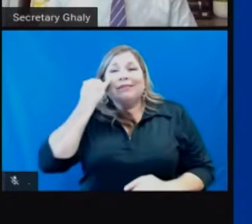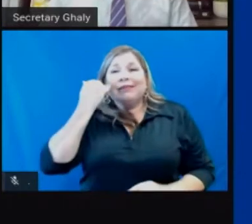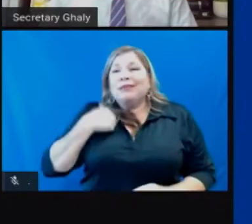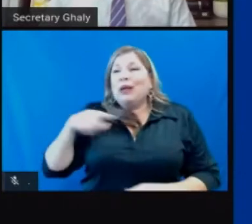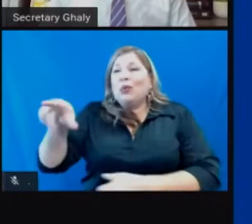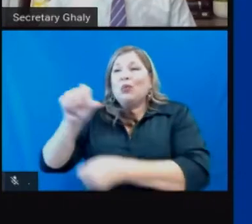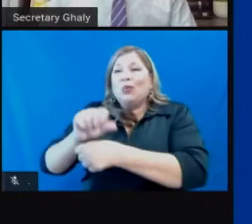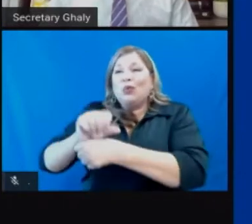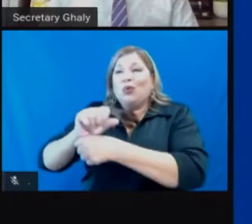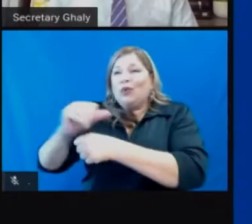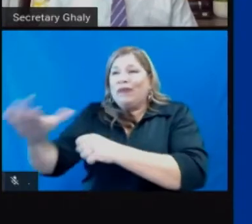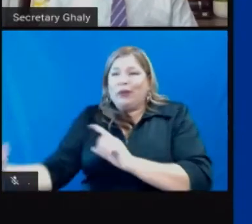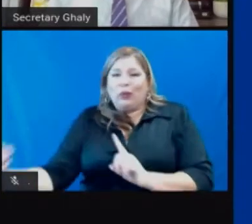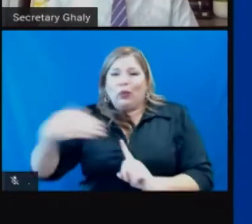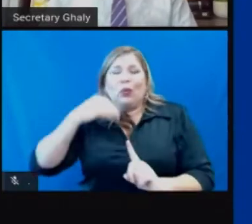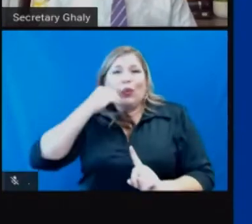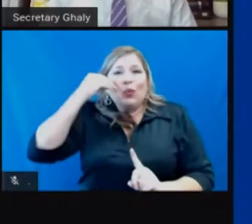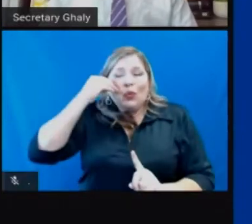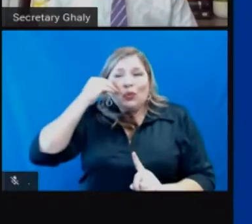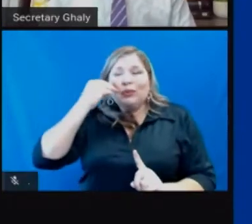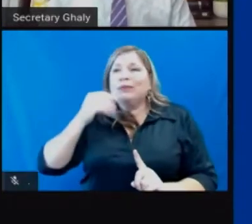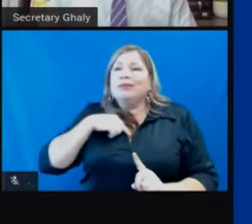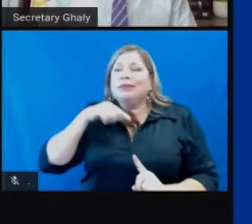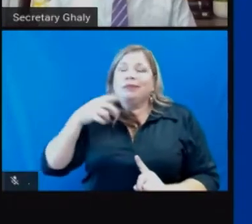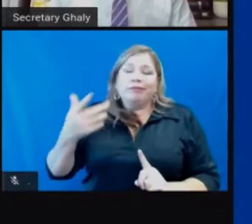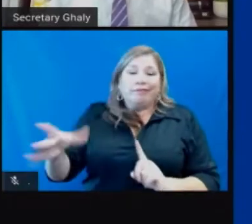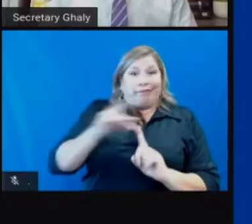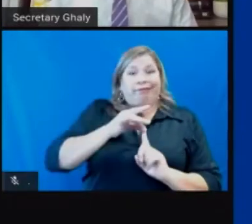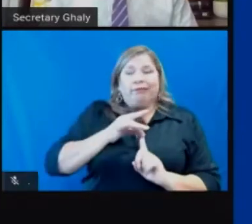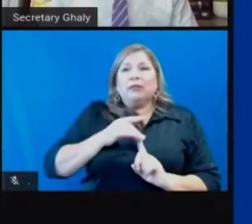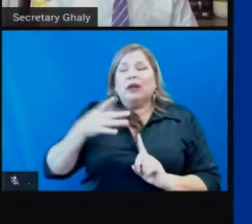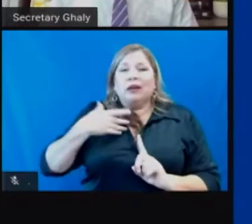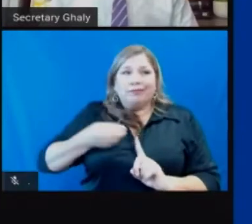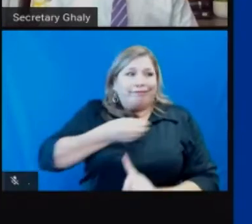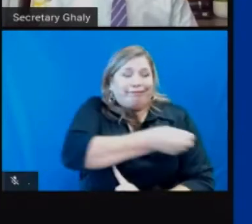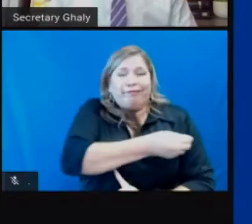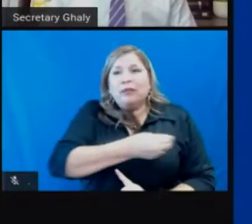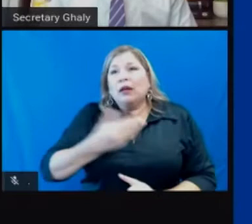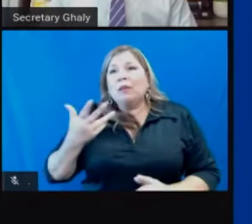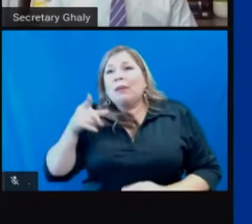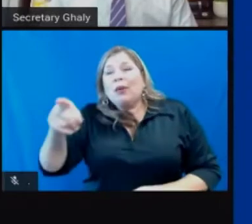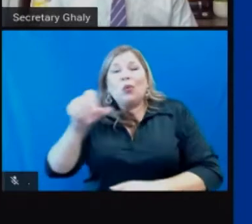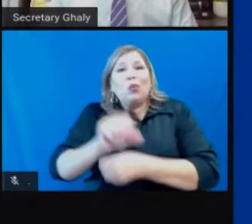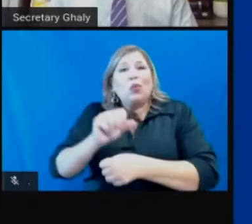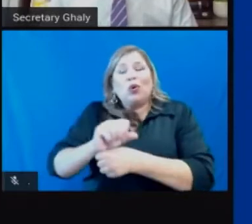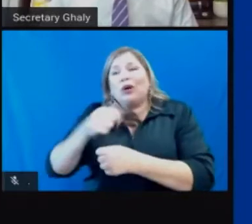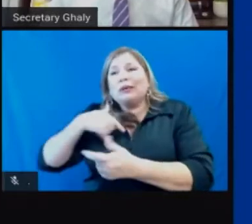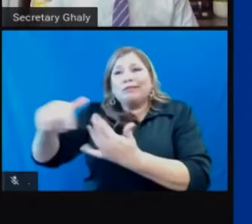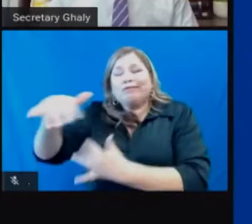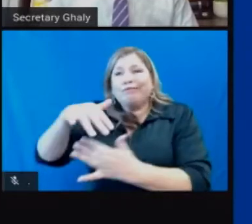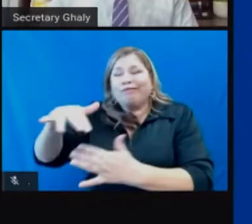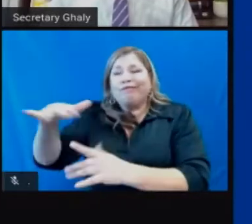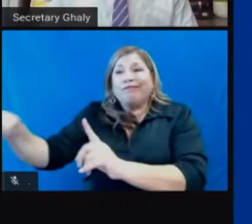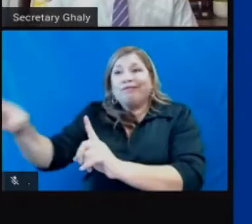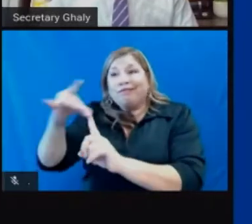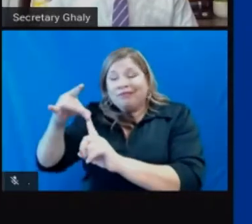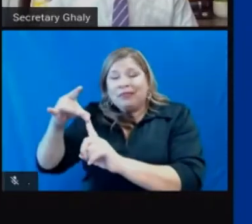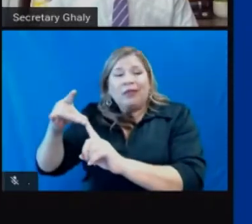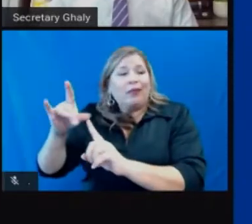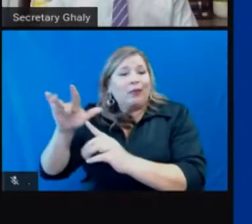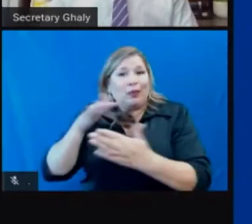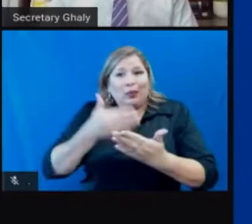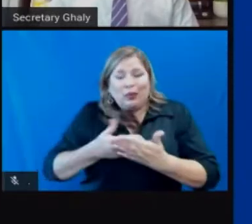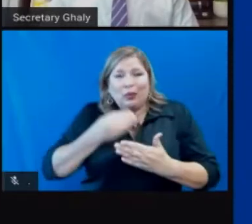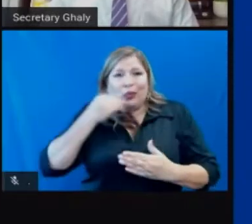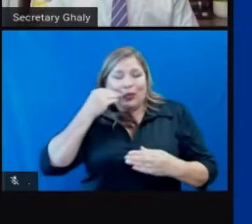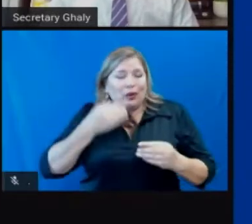you are been mixing with folks where you might have been infected, that being able to protect especially those vulnerable people